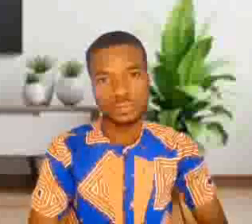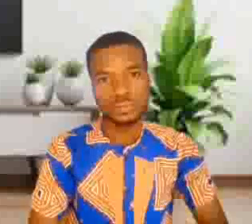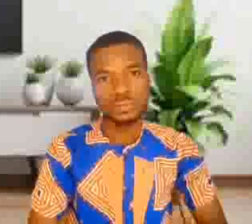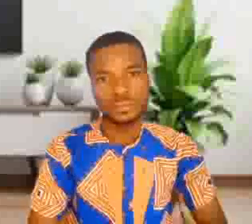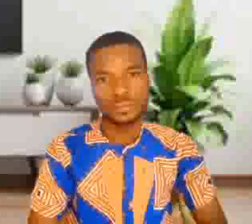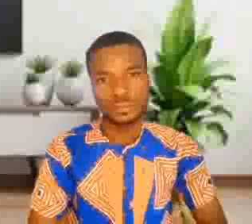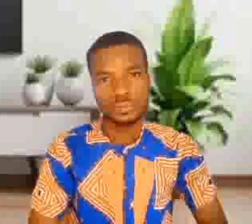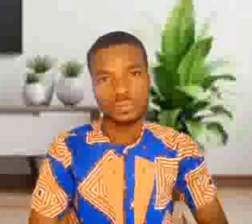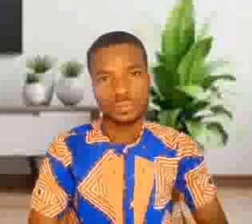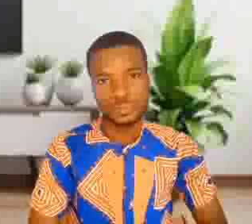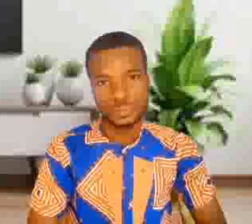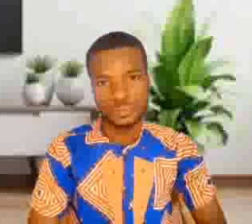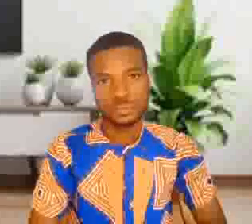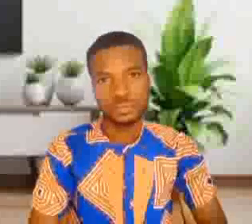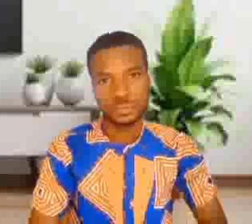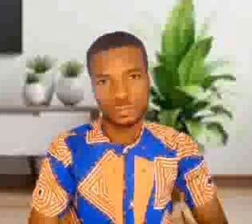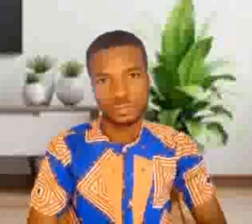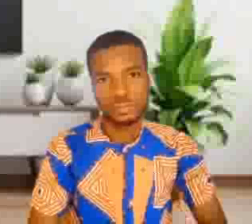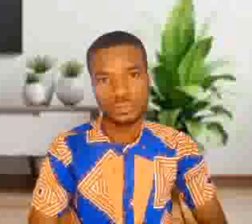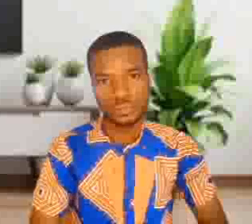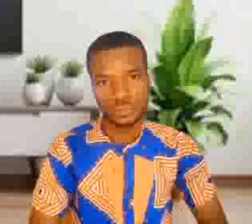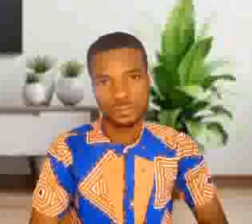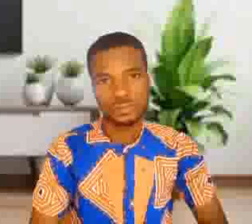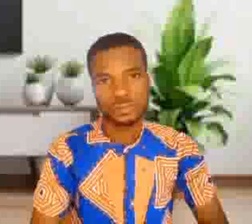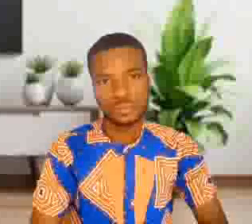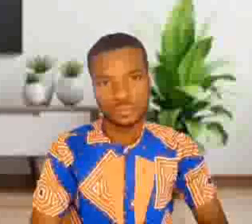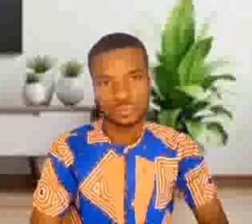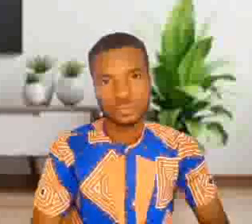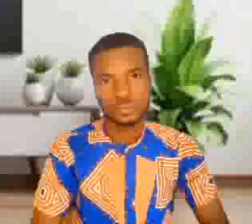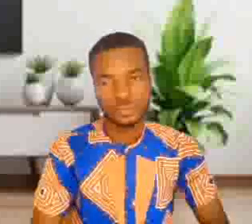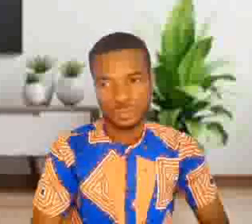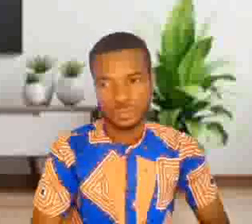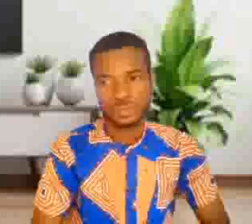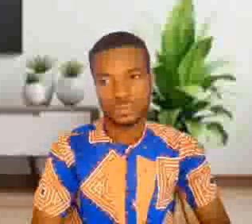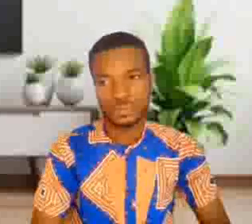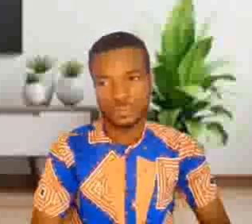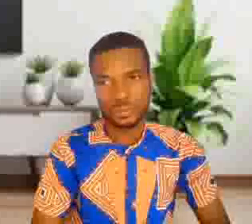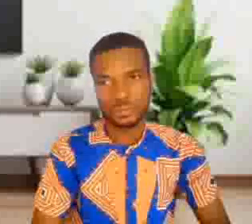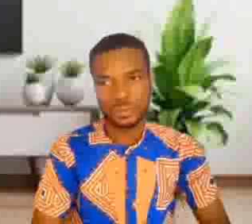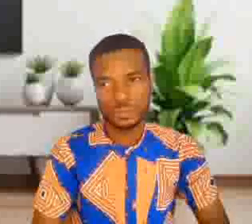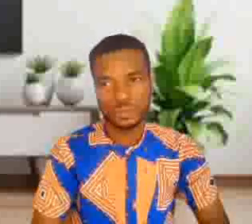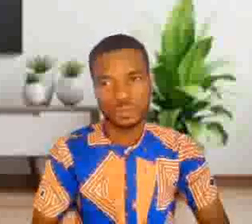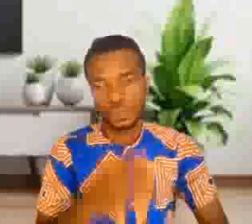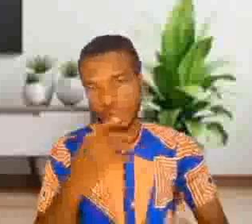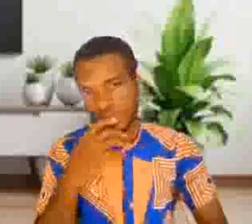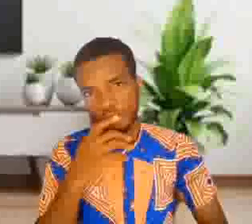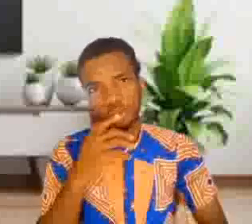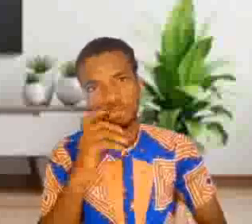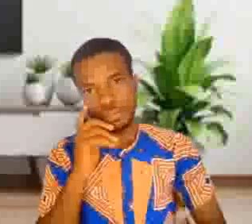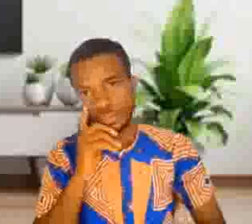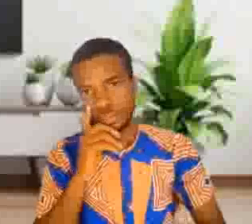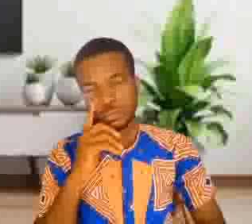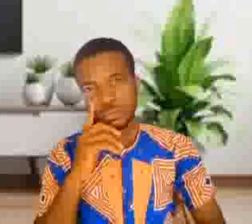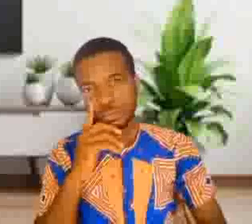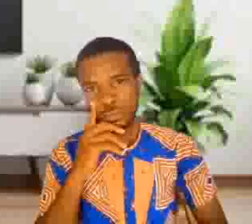first intrinsic, organic reality that God put in man as a